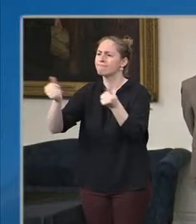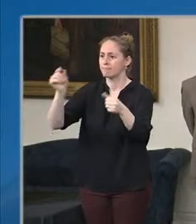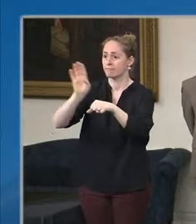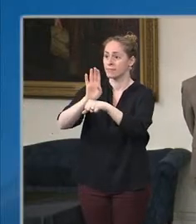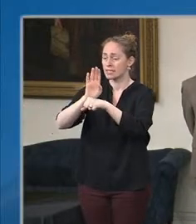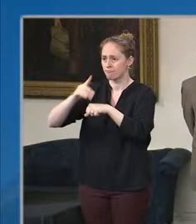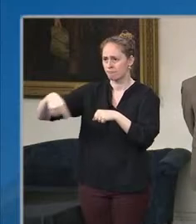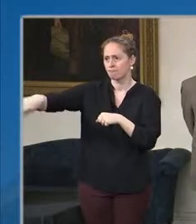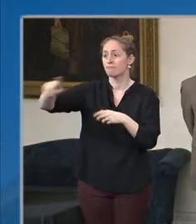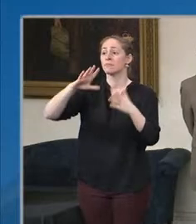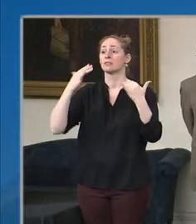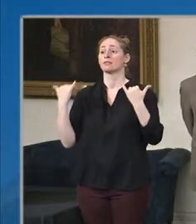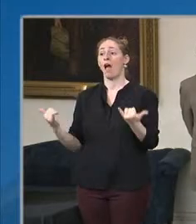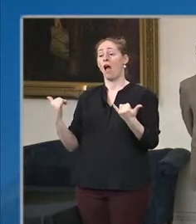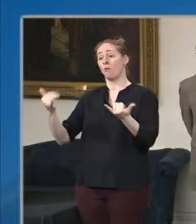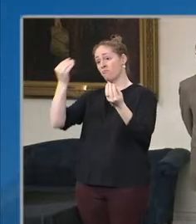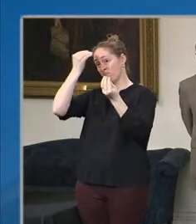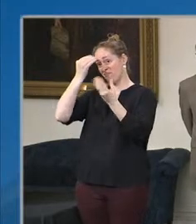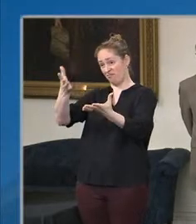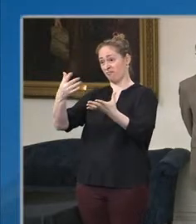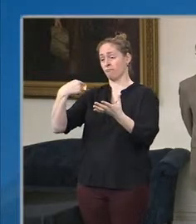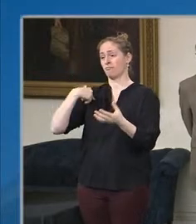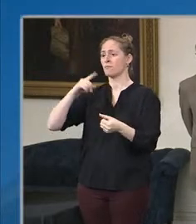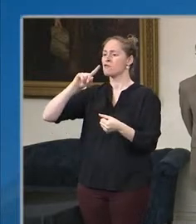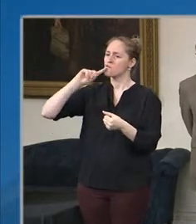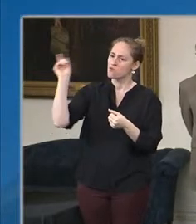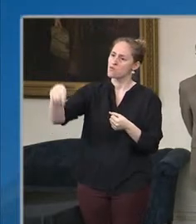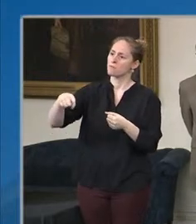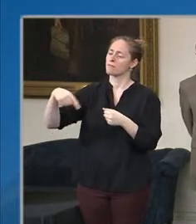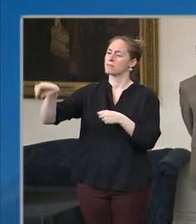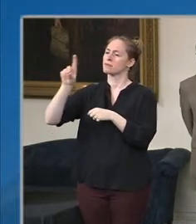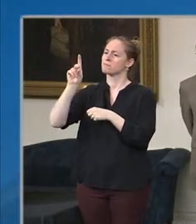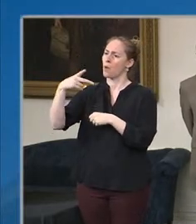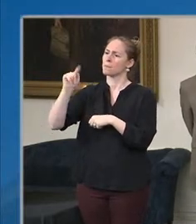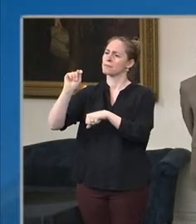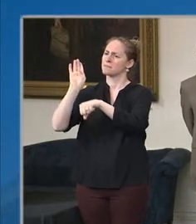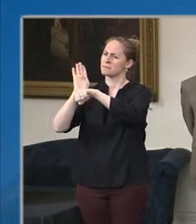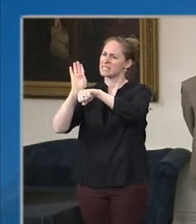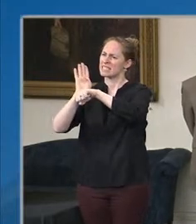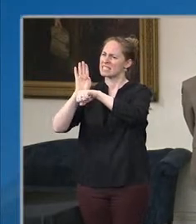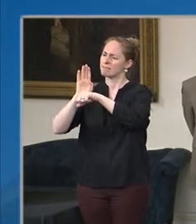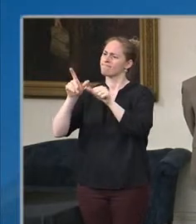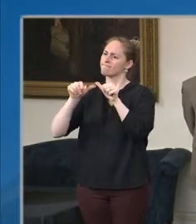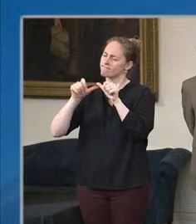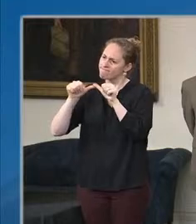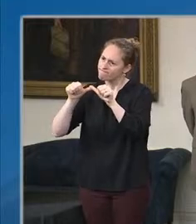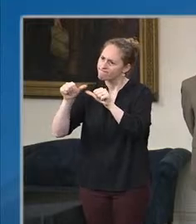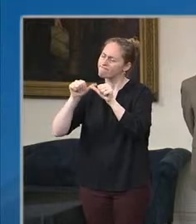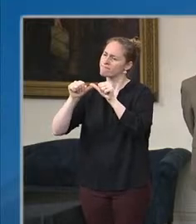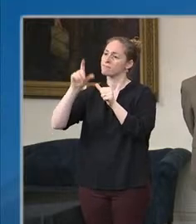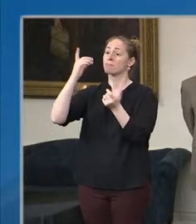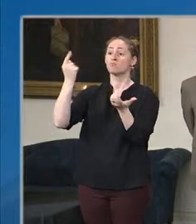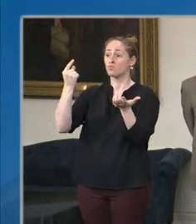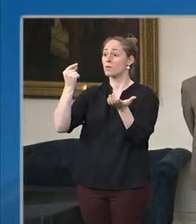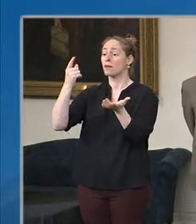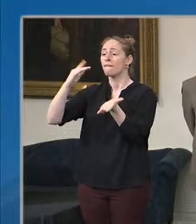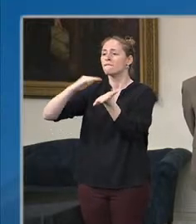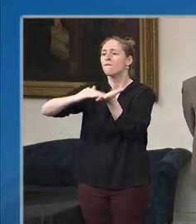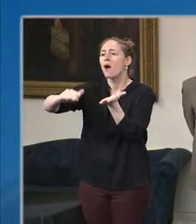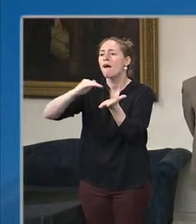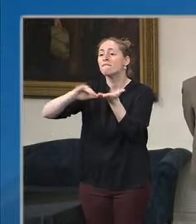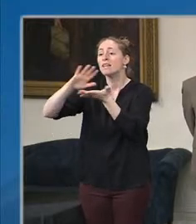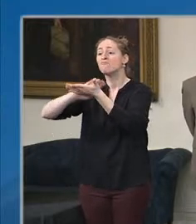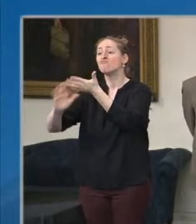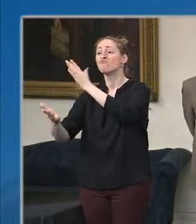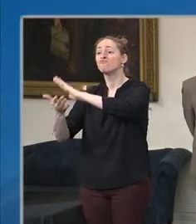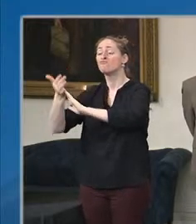directed the Department of Commerce to take immediate action to forgive the entire $75 million in emergency small